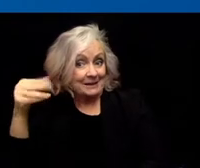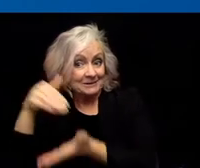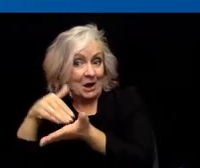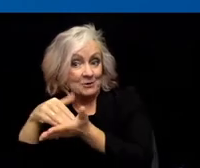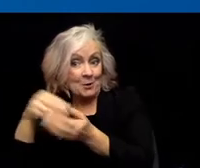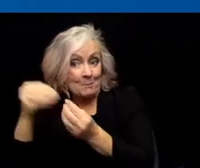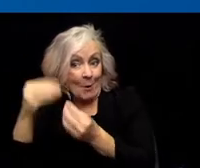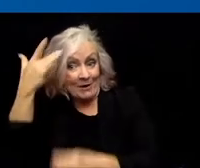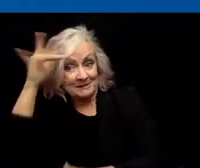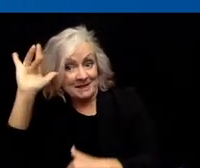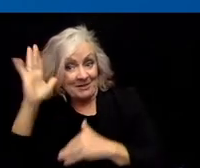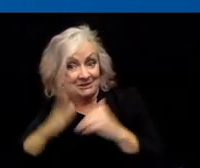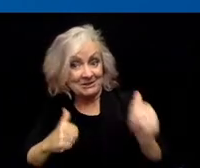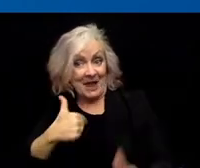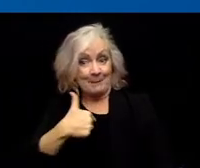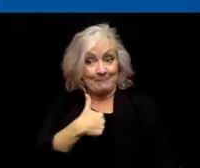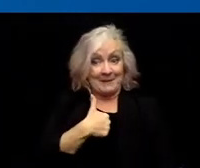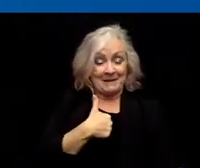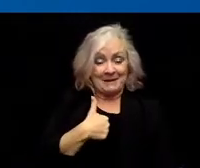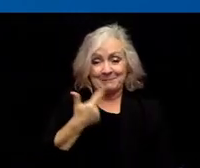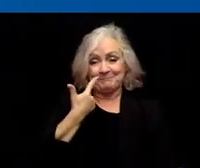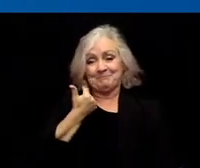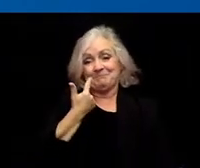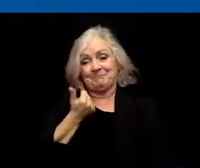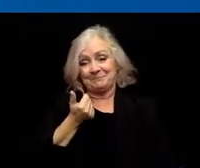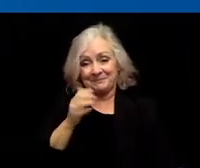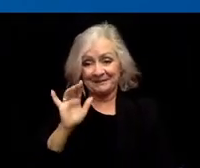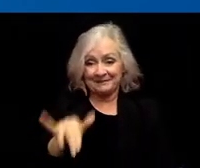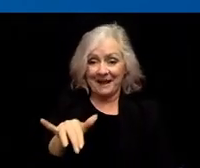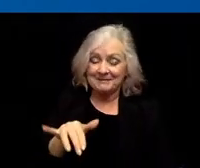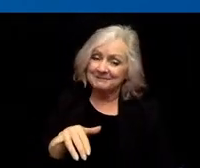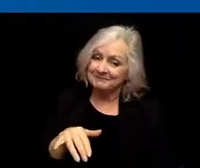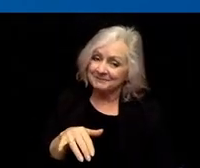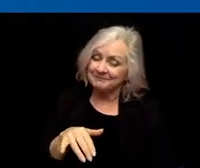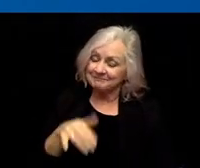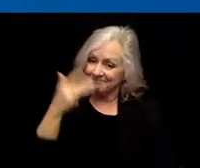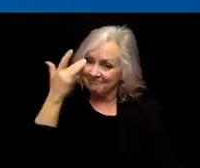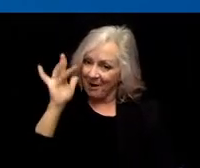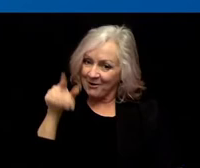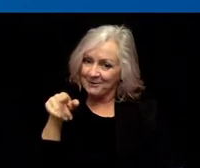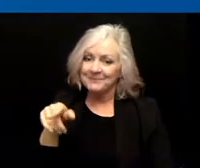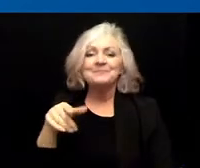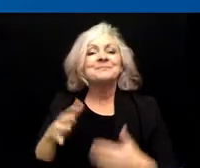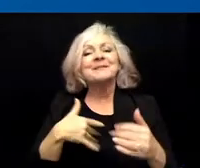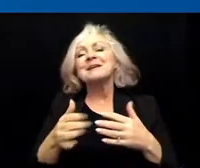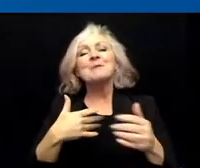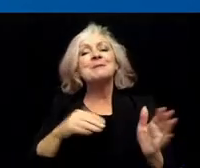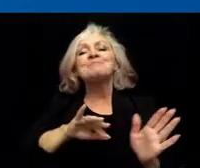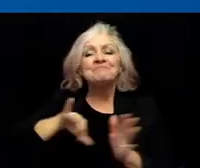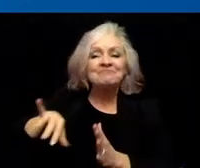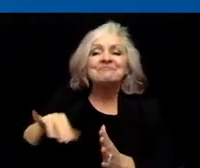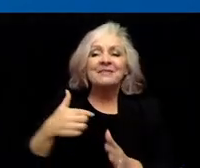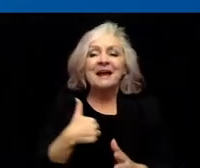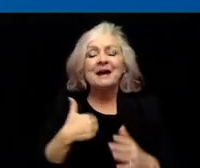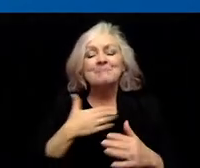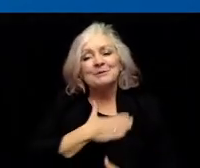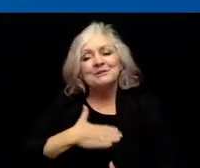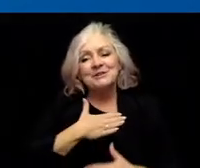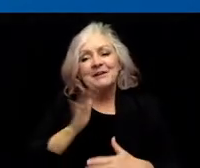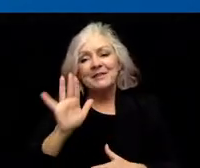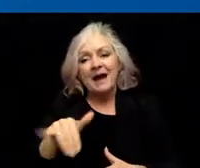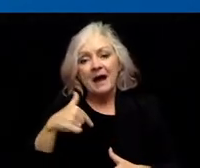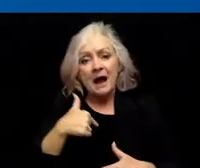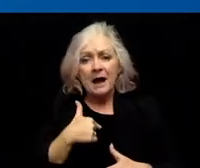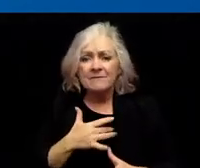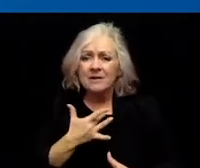one you're hearing from right now. So that was very perceptive of you, Tim. No, I appreciate this. You know, listening, I was very moved, by the way,